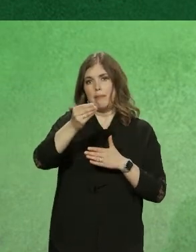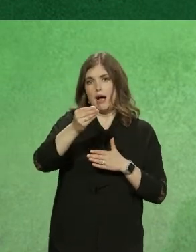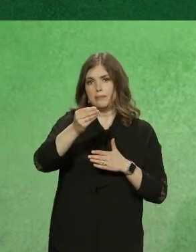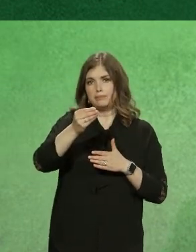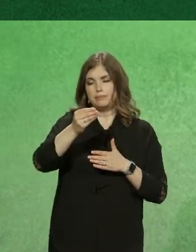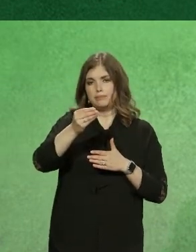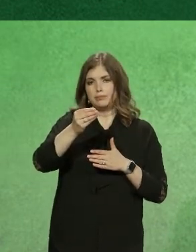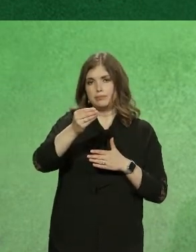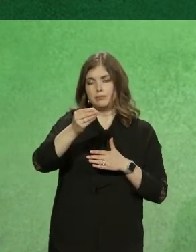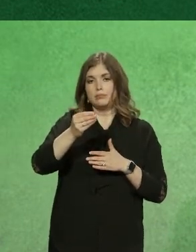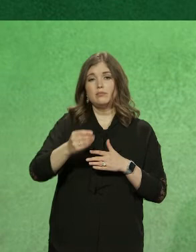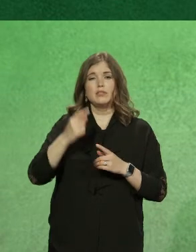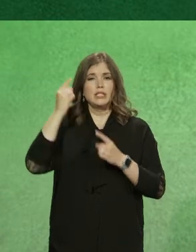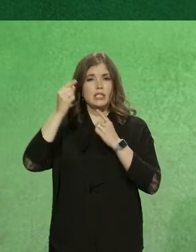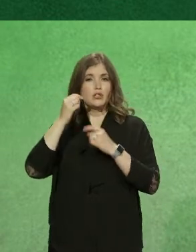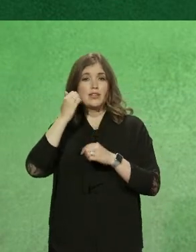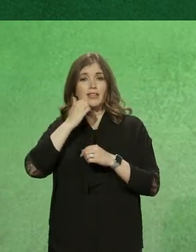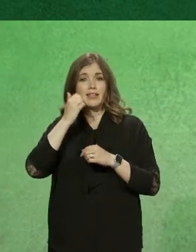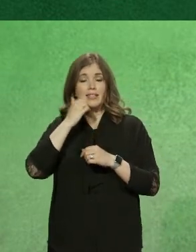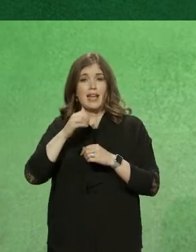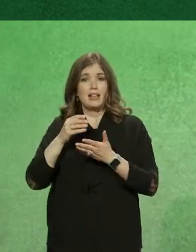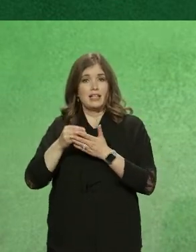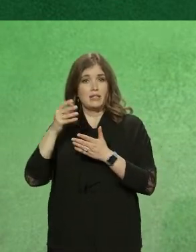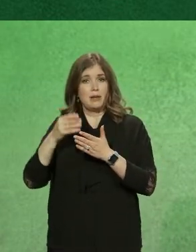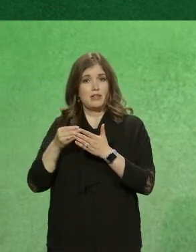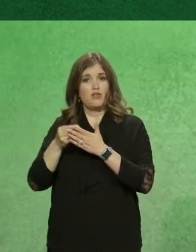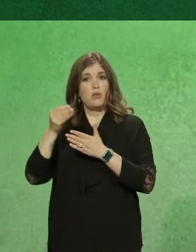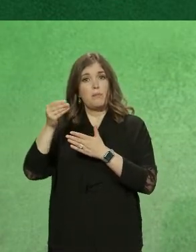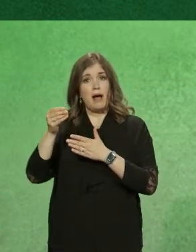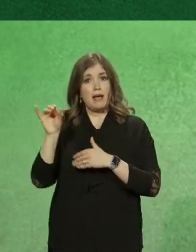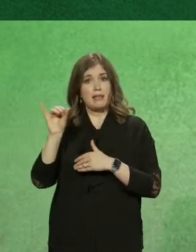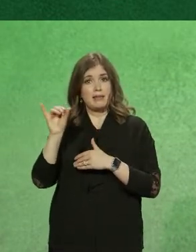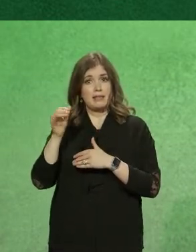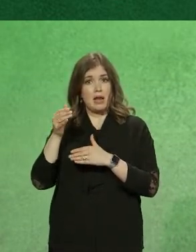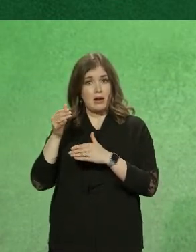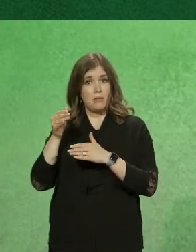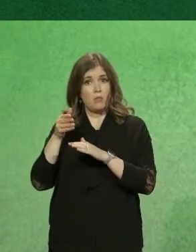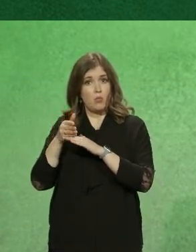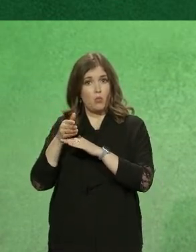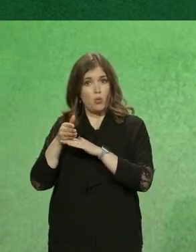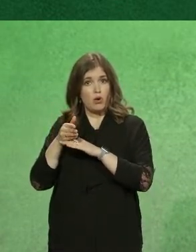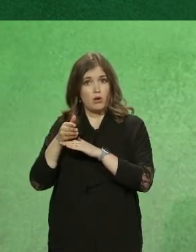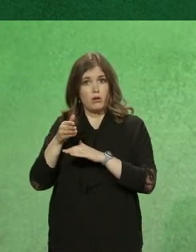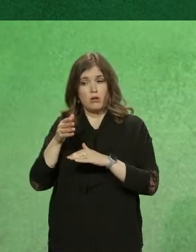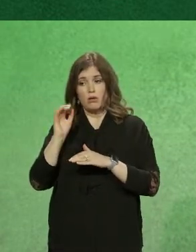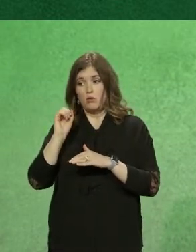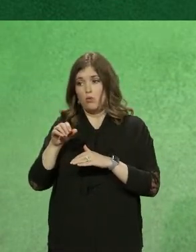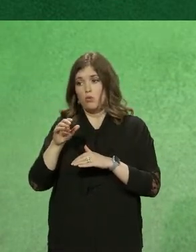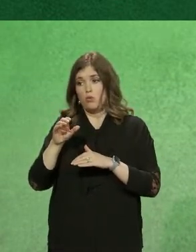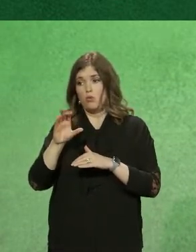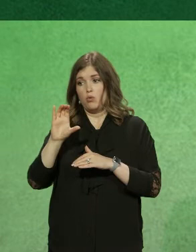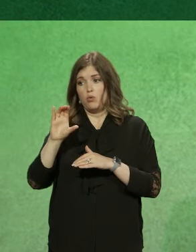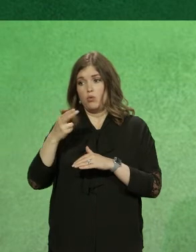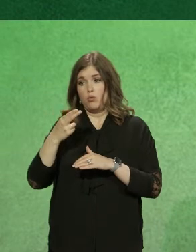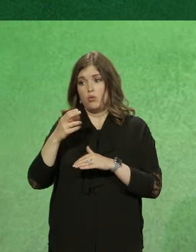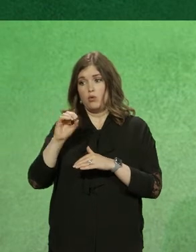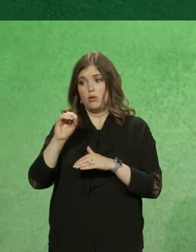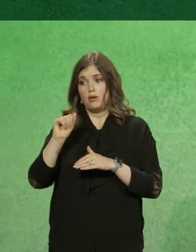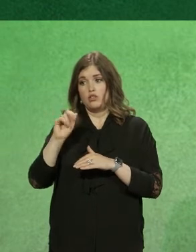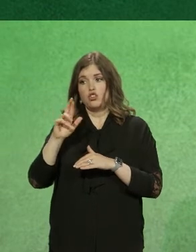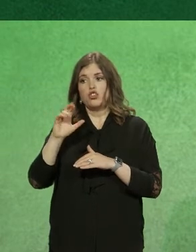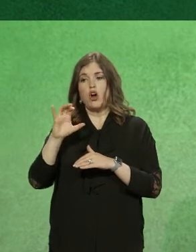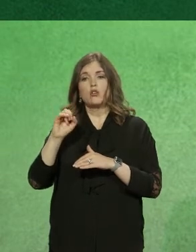considering a daily expense of buying probably, say, charcoal, it is going to cost them $0.75, making